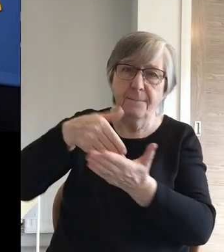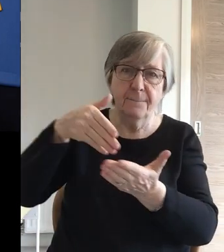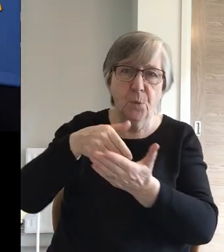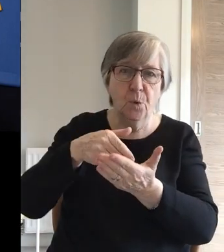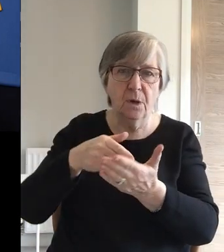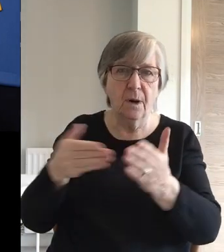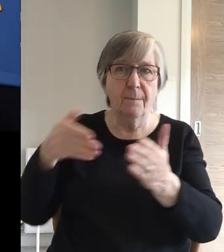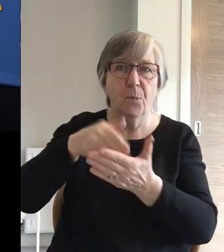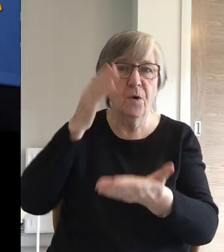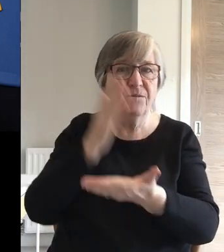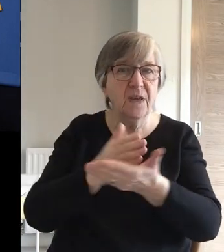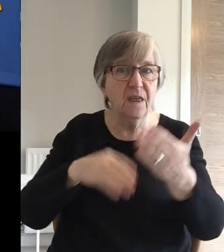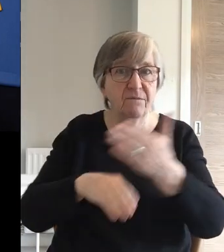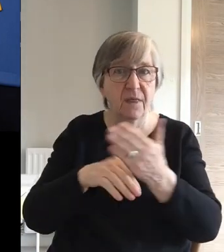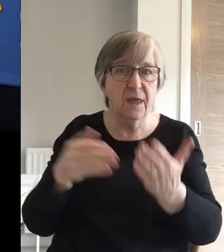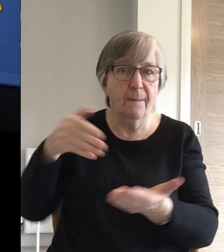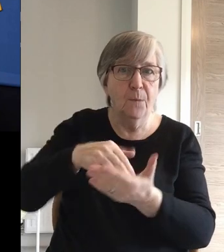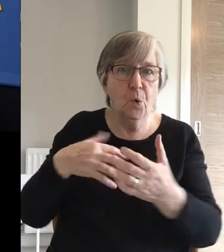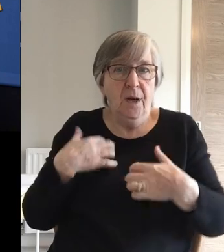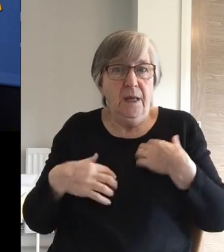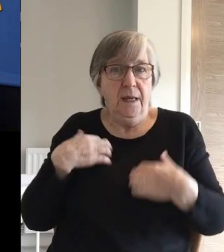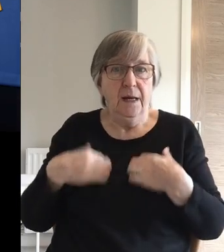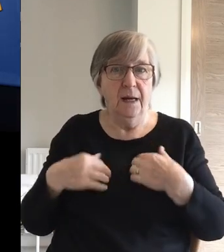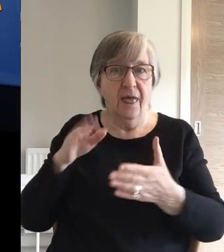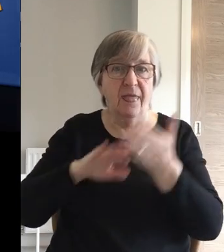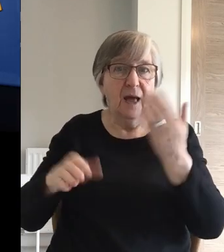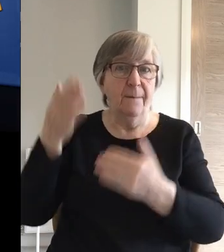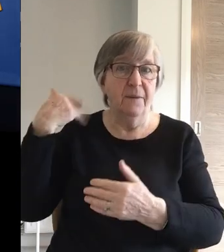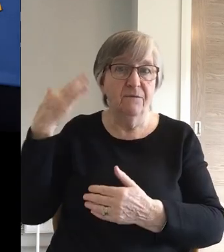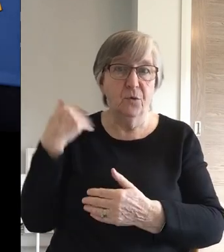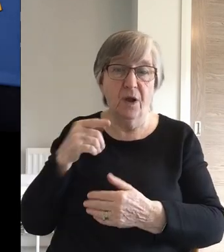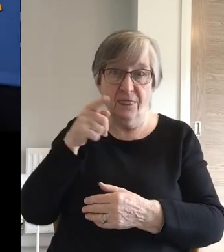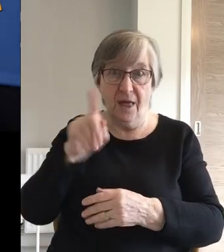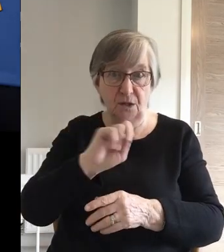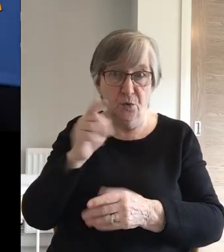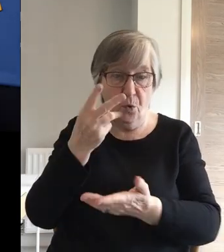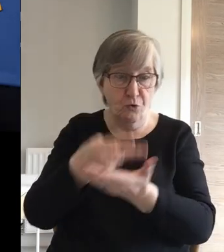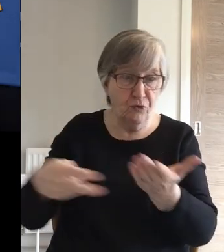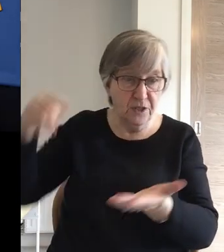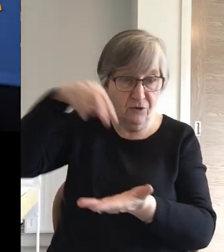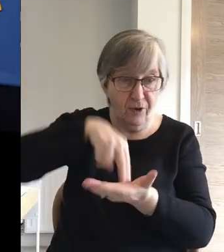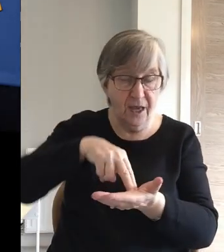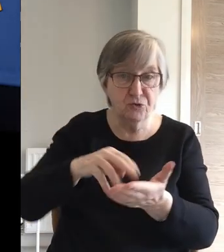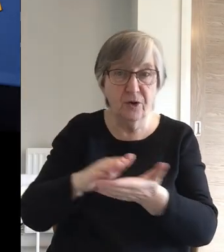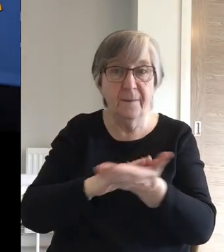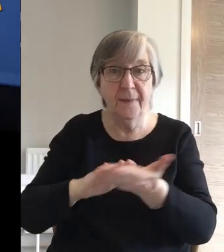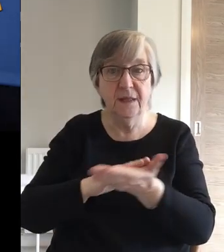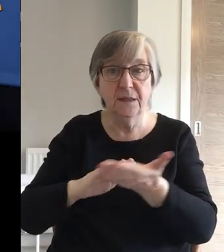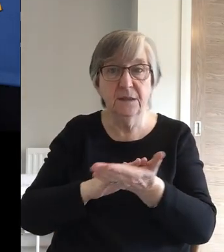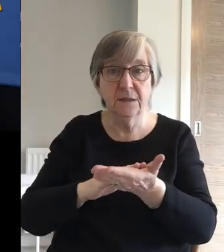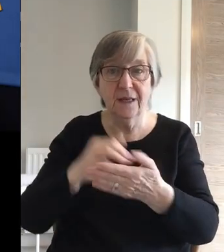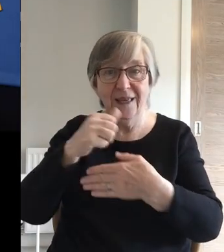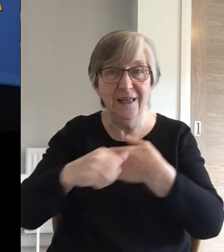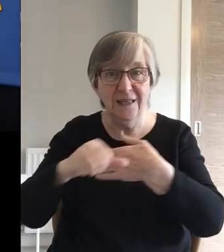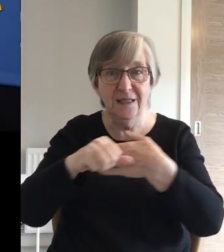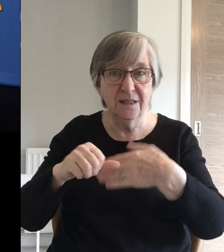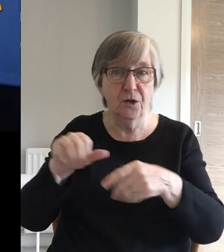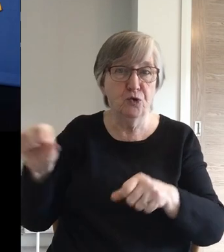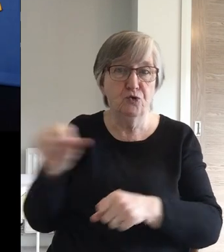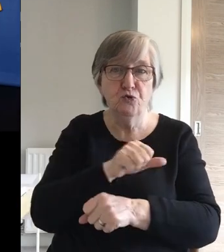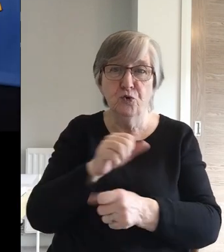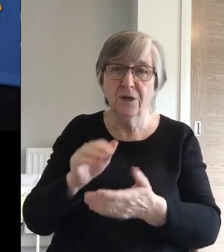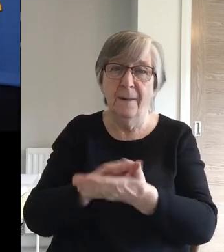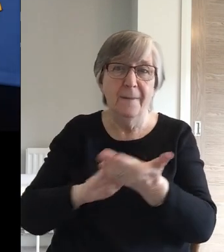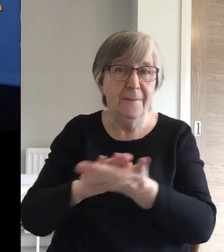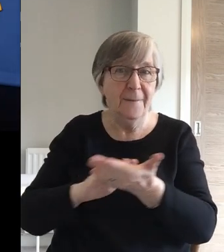faithfully, more eagerly than we did before? Because that's what resurrection calls us to. That's what Easter should mean to us. That's